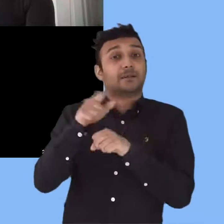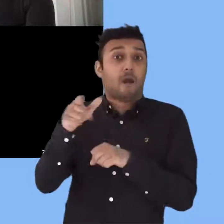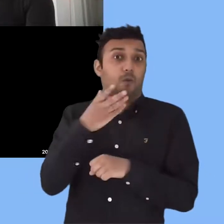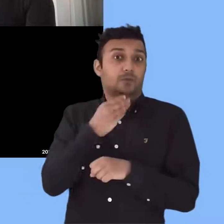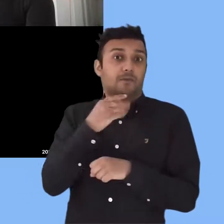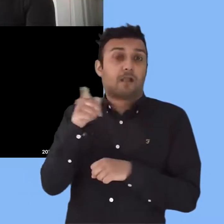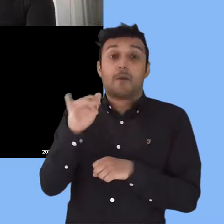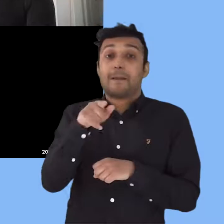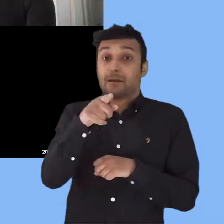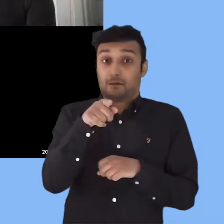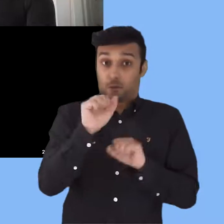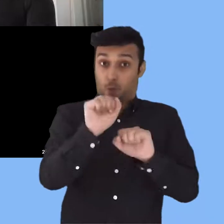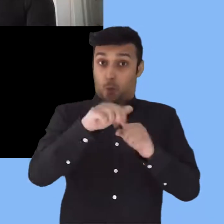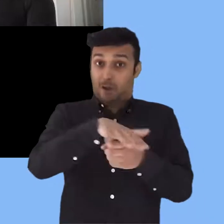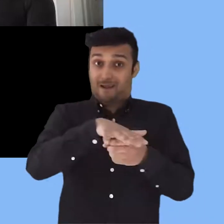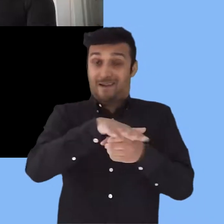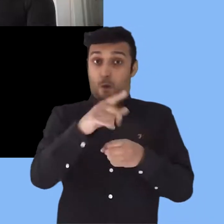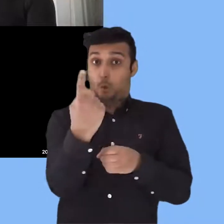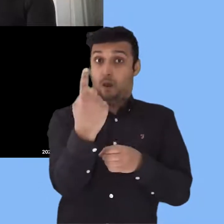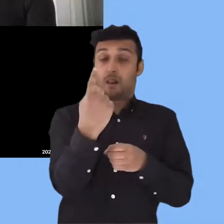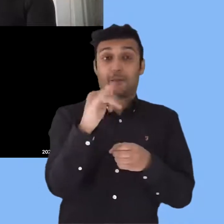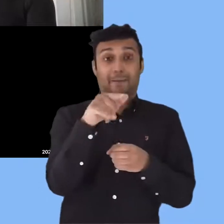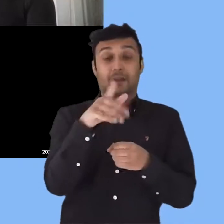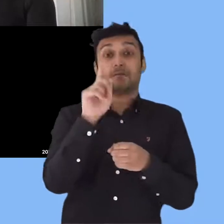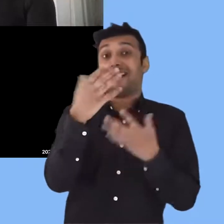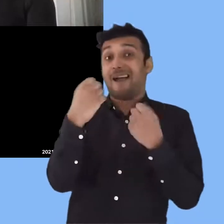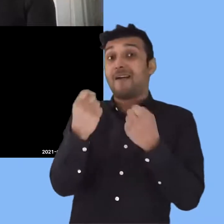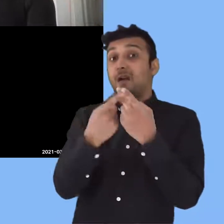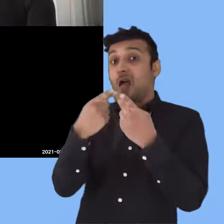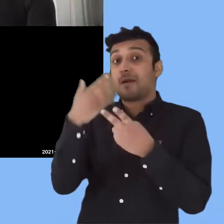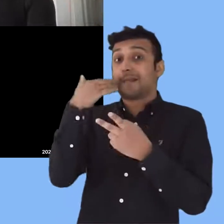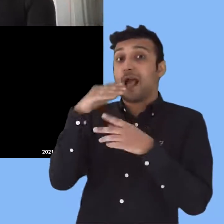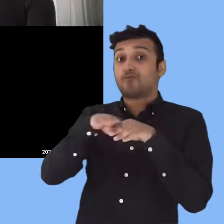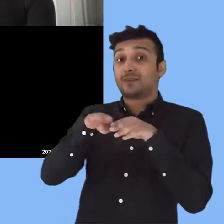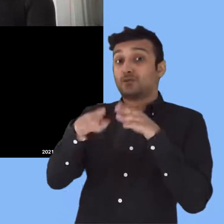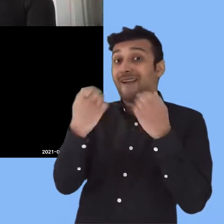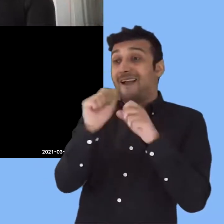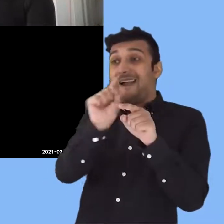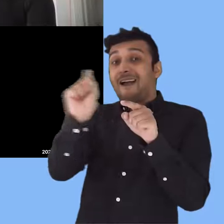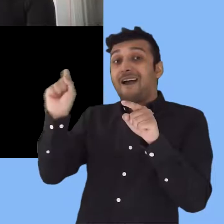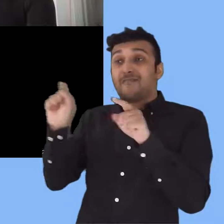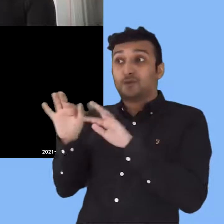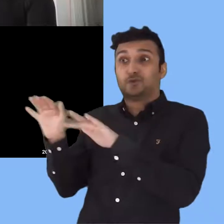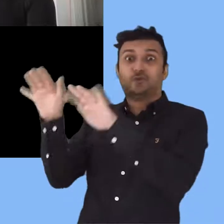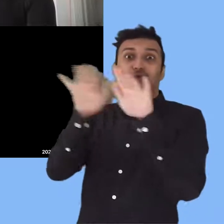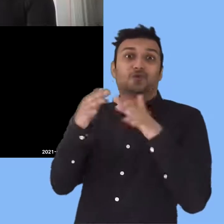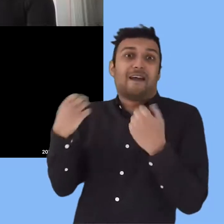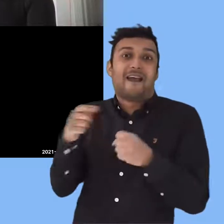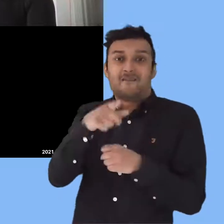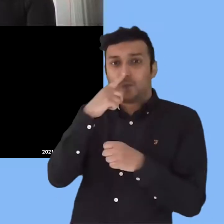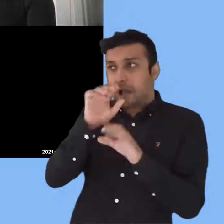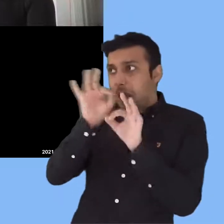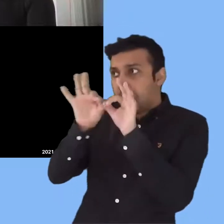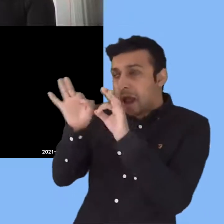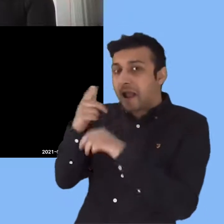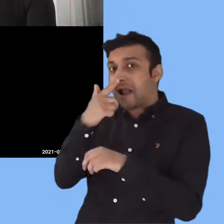well be the only Black practitioner in that setting, but there are other Black practitioners in other settings that you can draw upon. I'm leaning towards my kind of men in